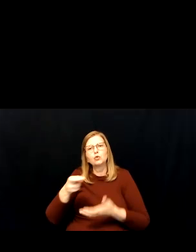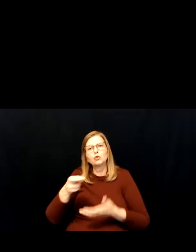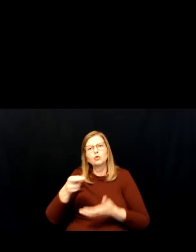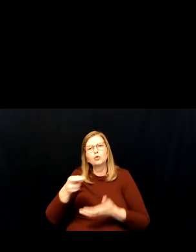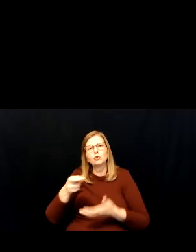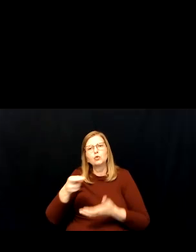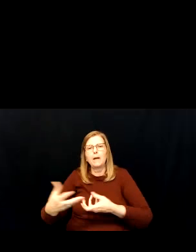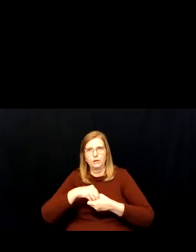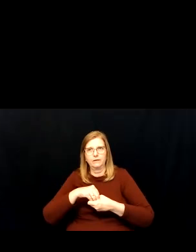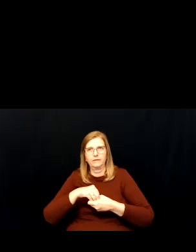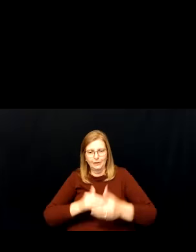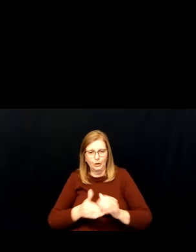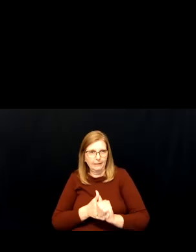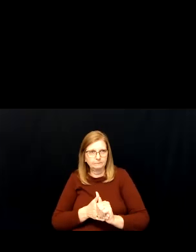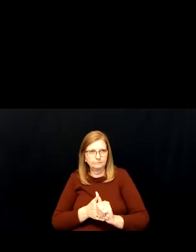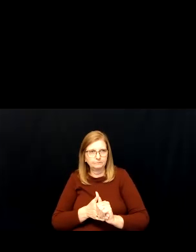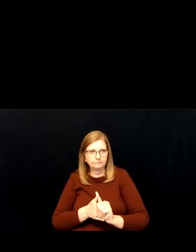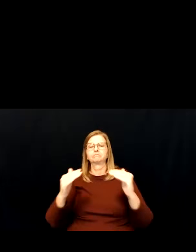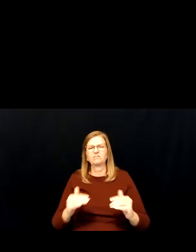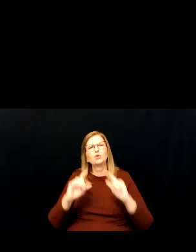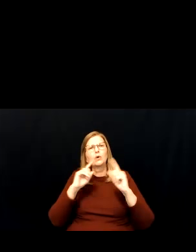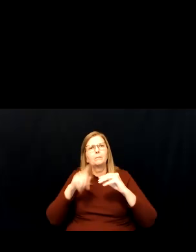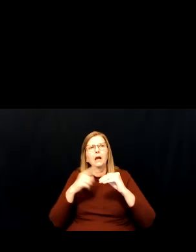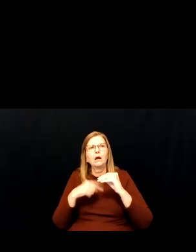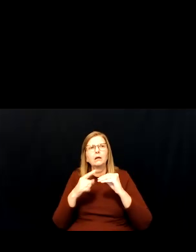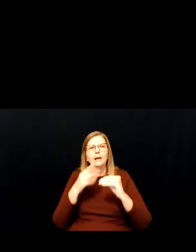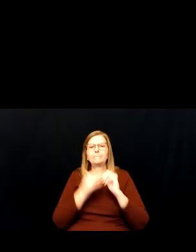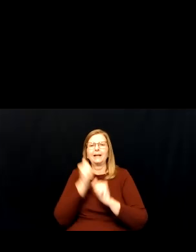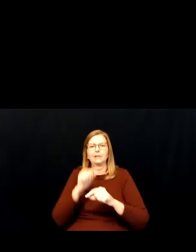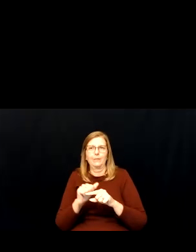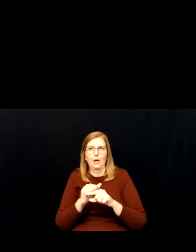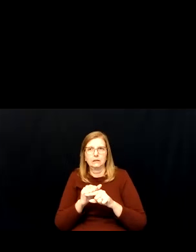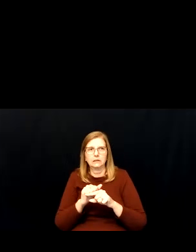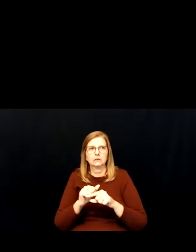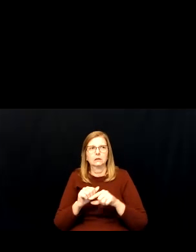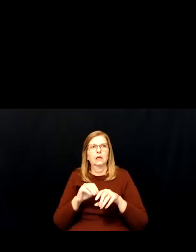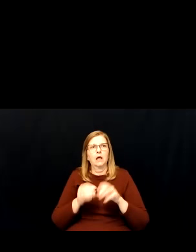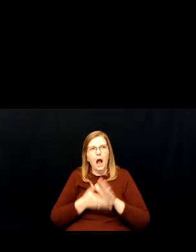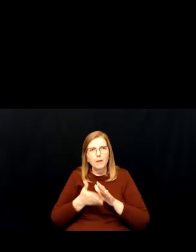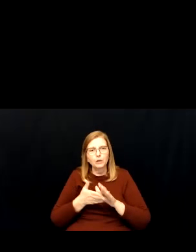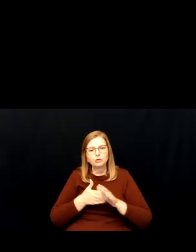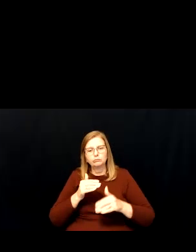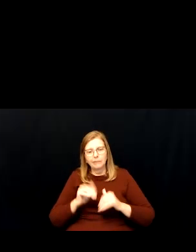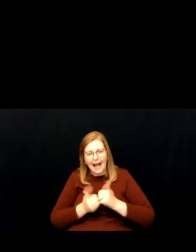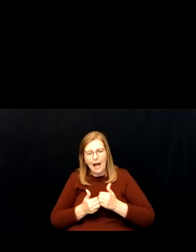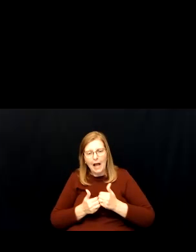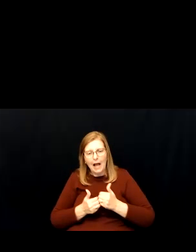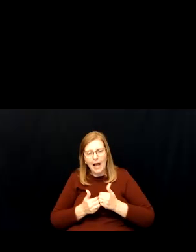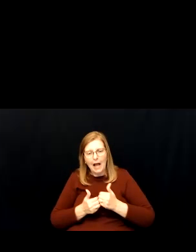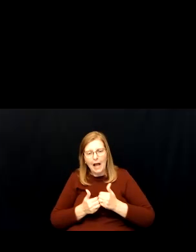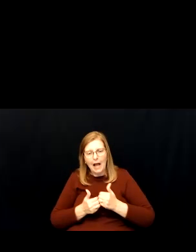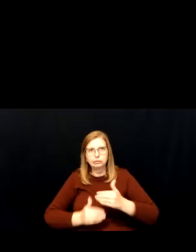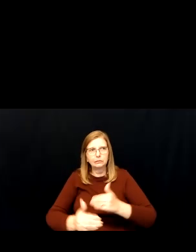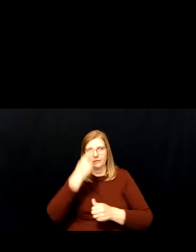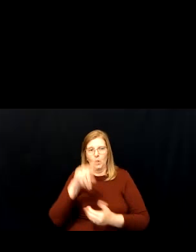Canfield and Reed procedure guide. All right, let's talk real quickly about best practices and operational